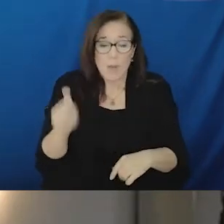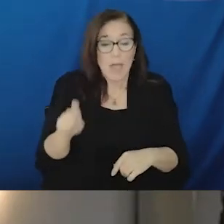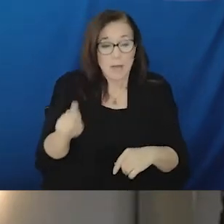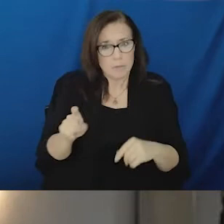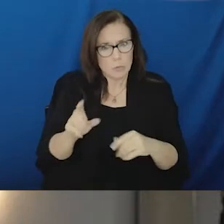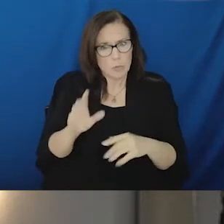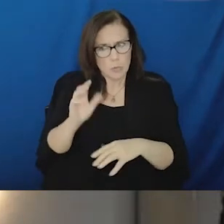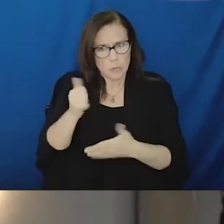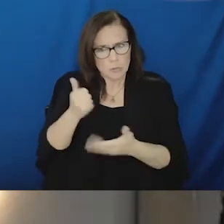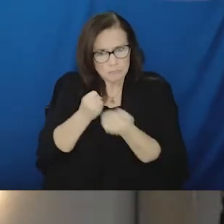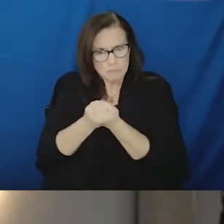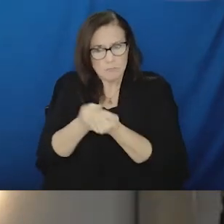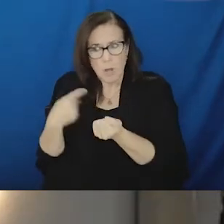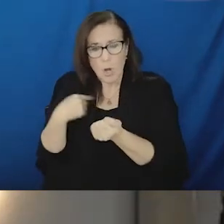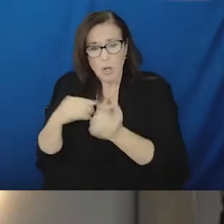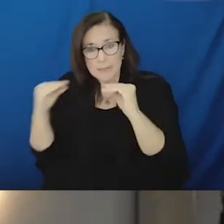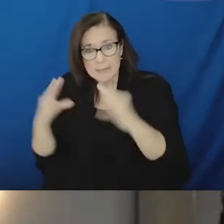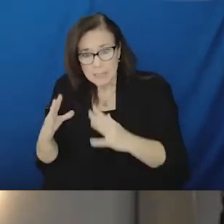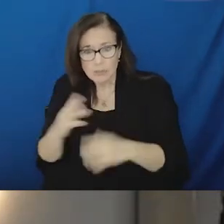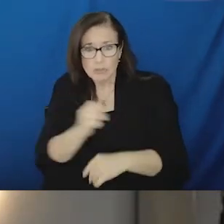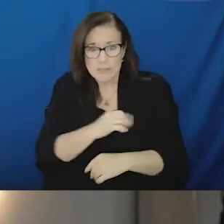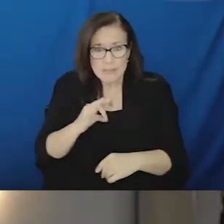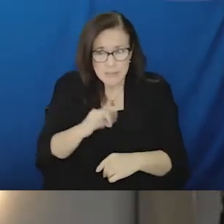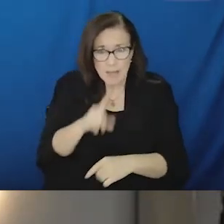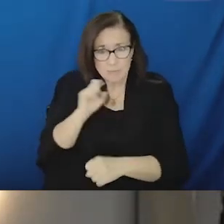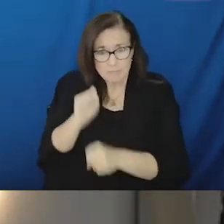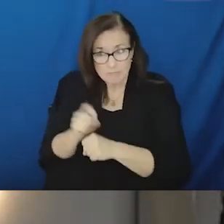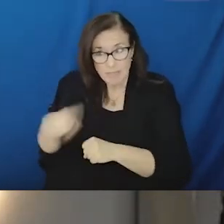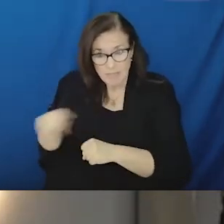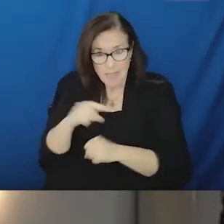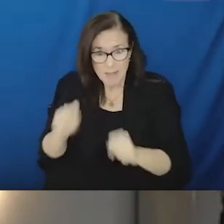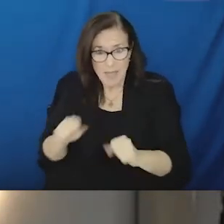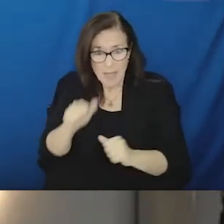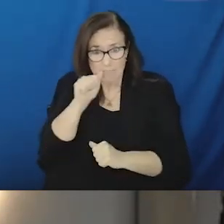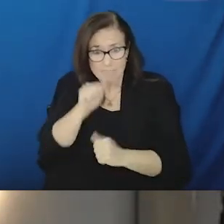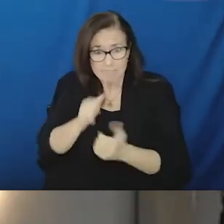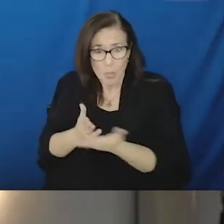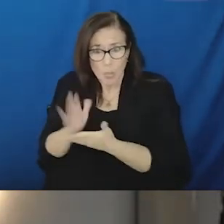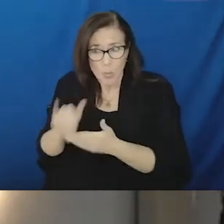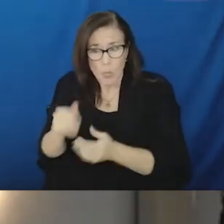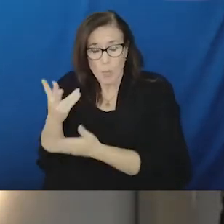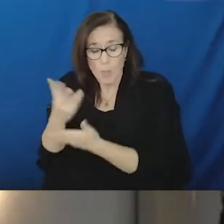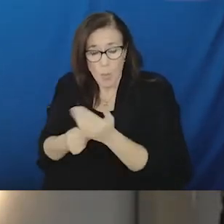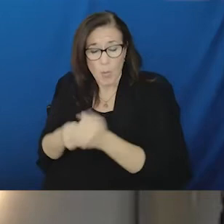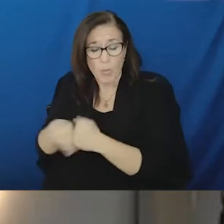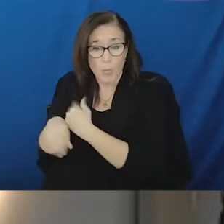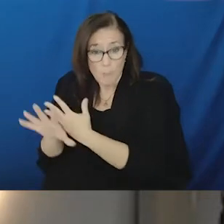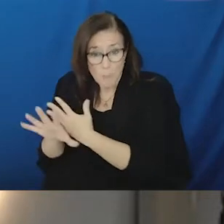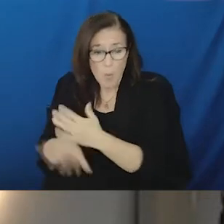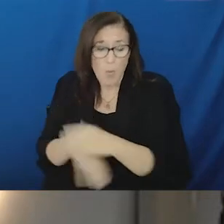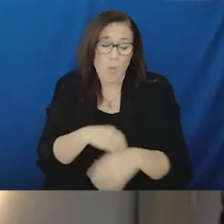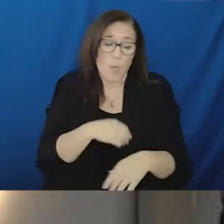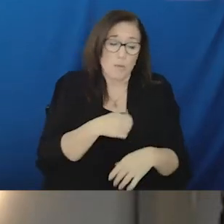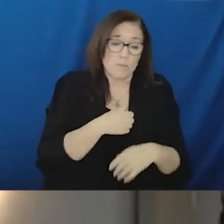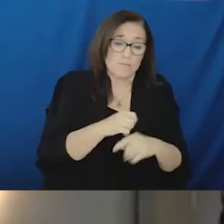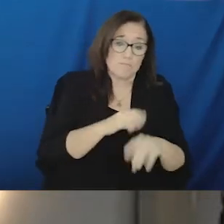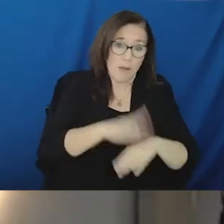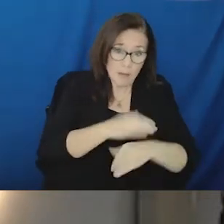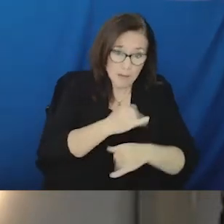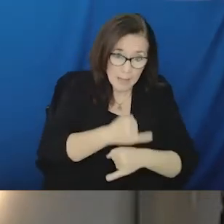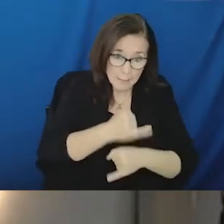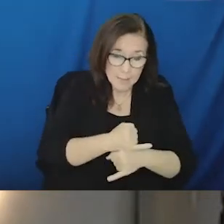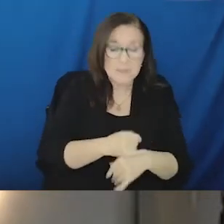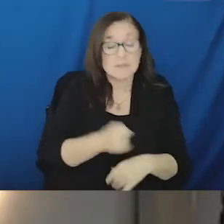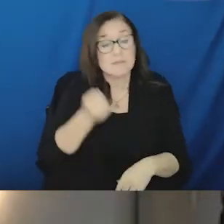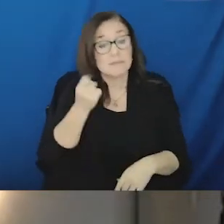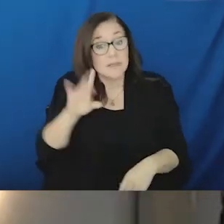ensure that we have all the things in place to do that, with the expectation that it will look different in the fall as we learn